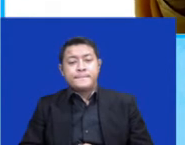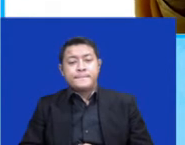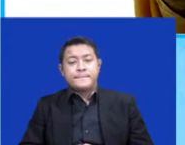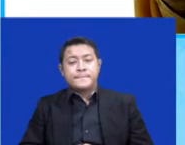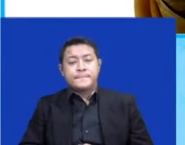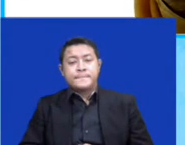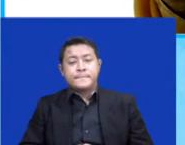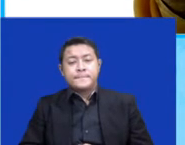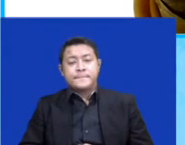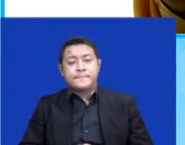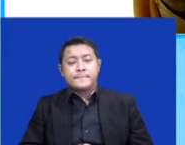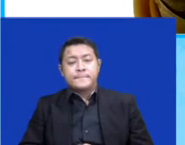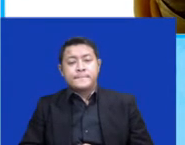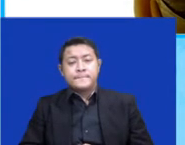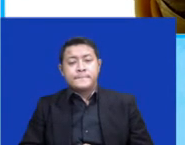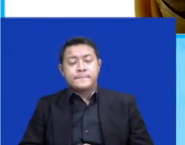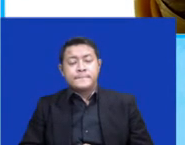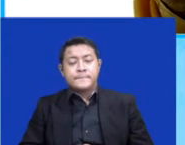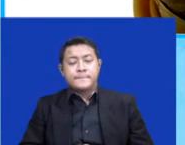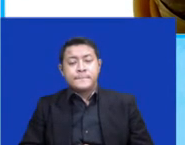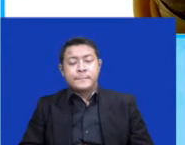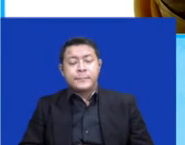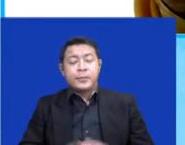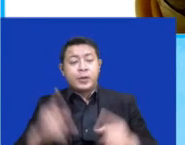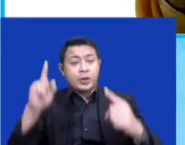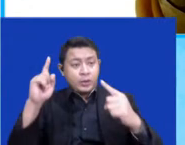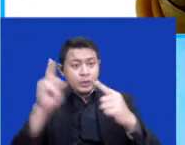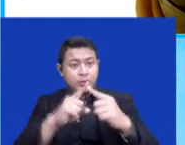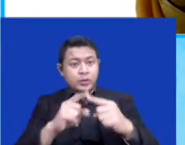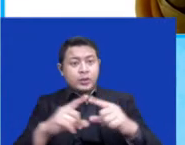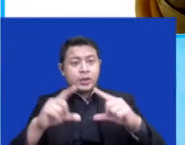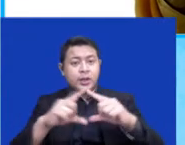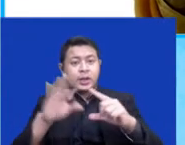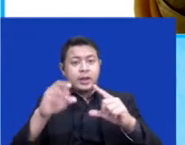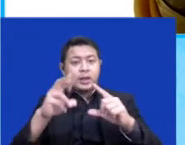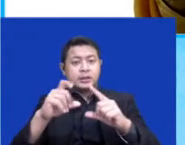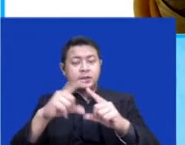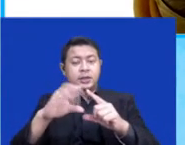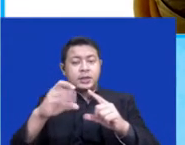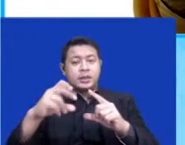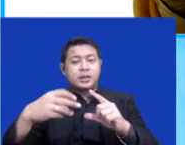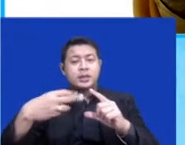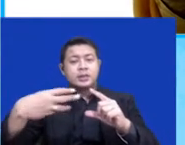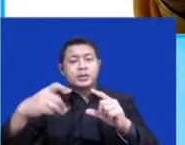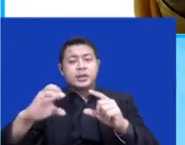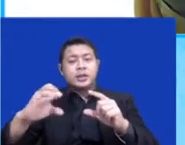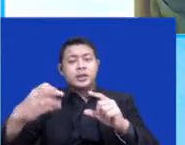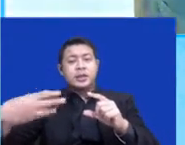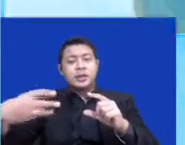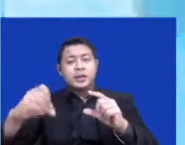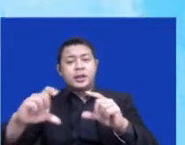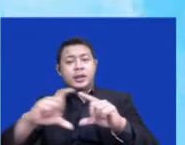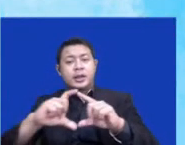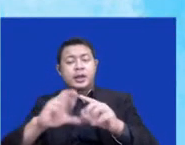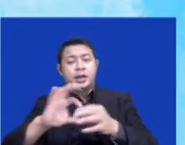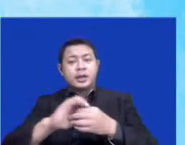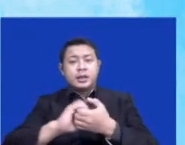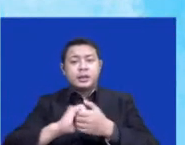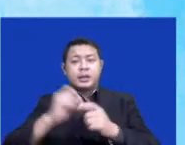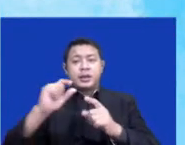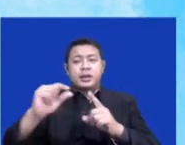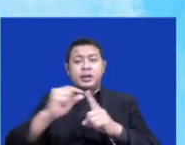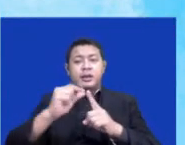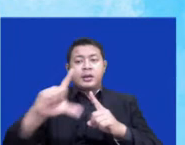So the objective of AstraZeneca to partner with Plan International is very simple.